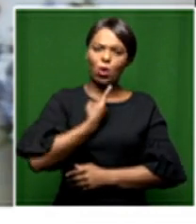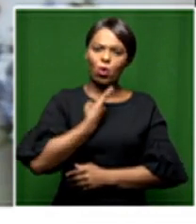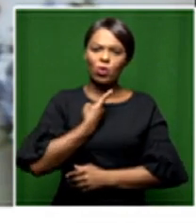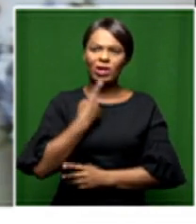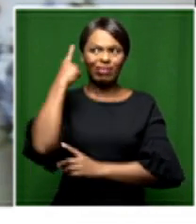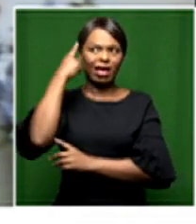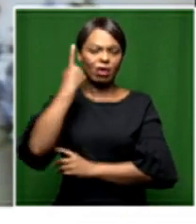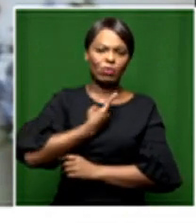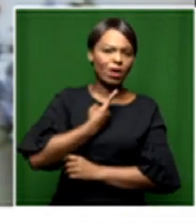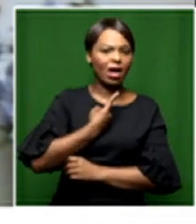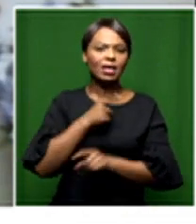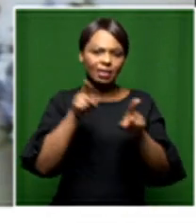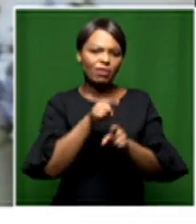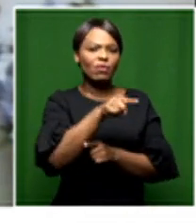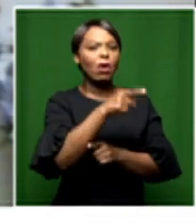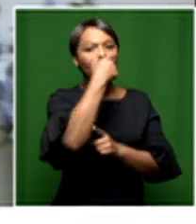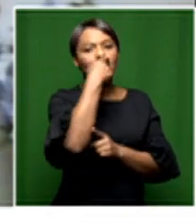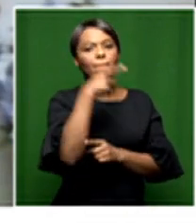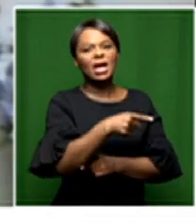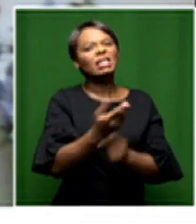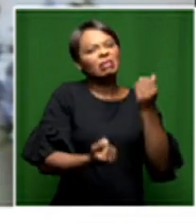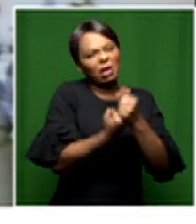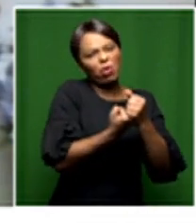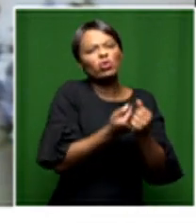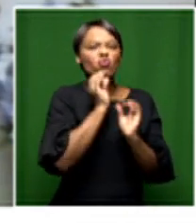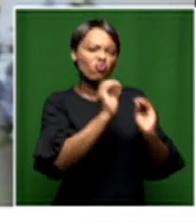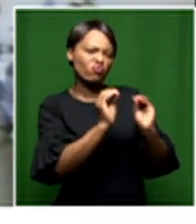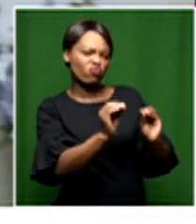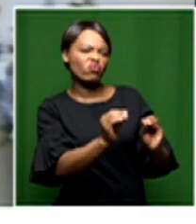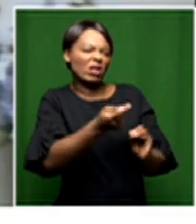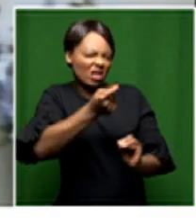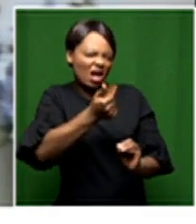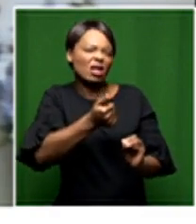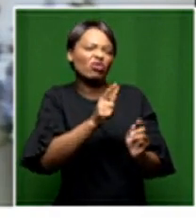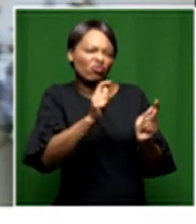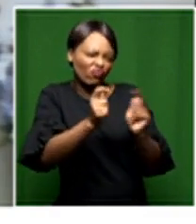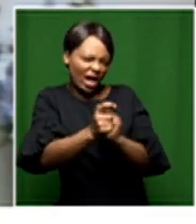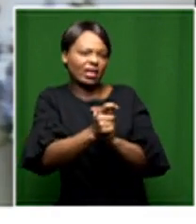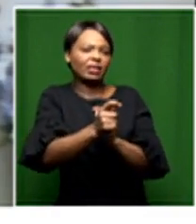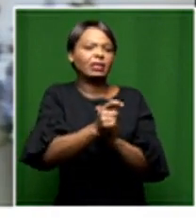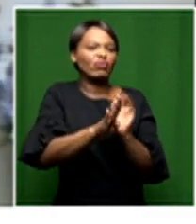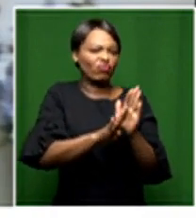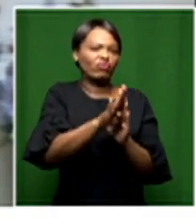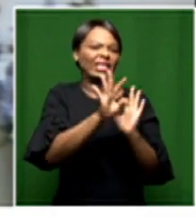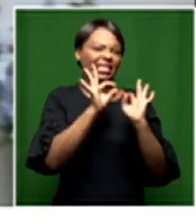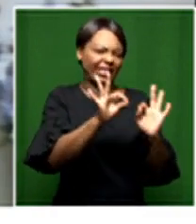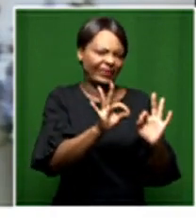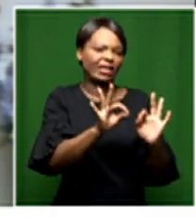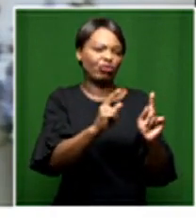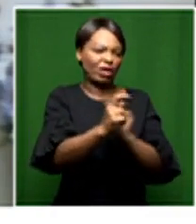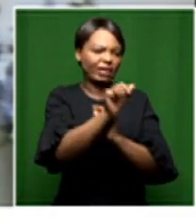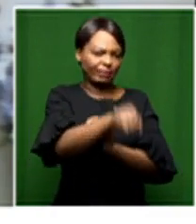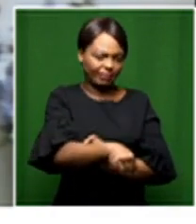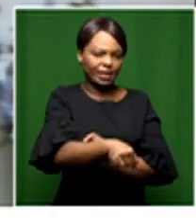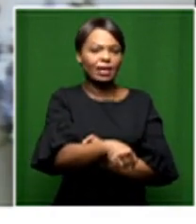Secretary General, but also for former President Jacob Zuma, that is a small and significant change.